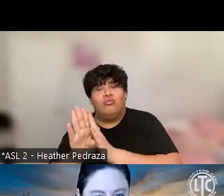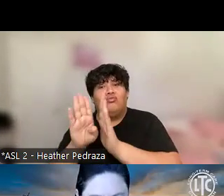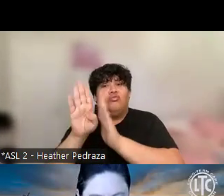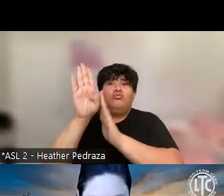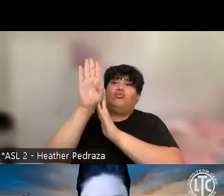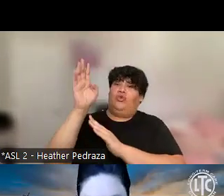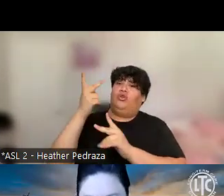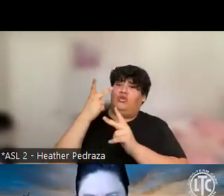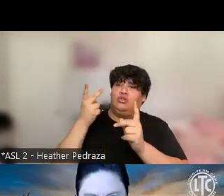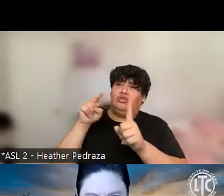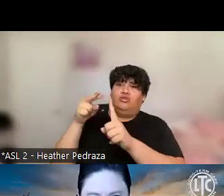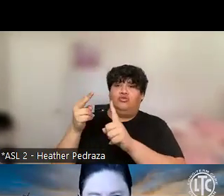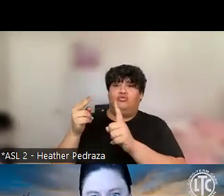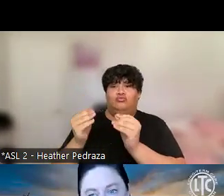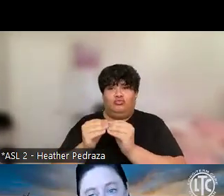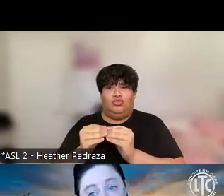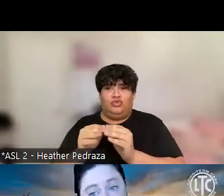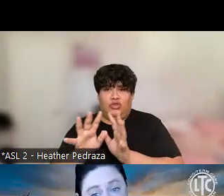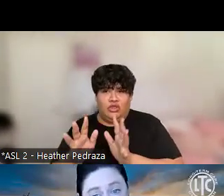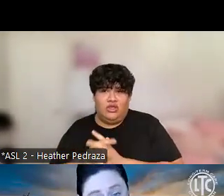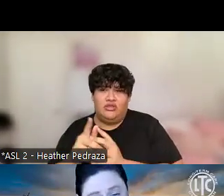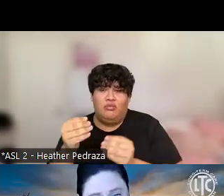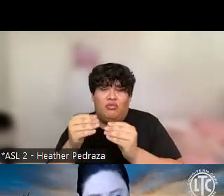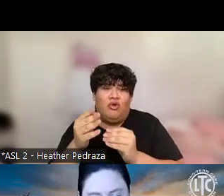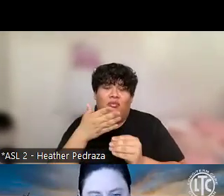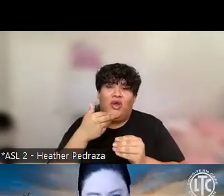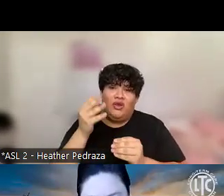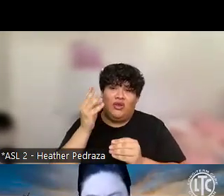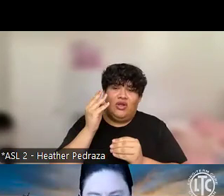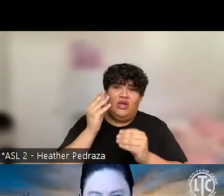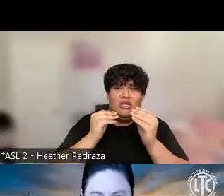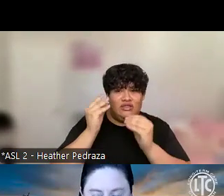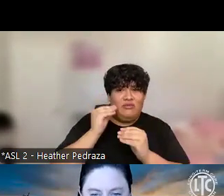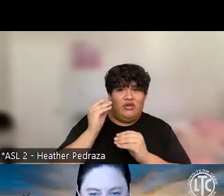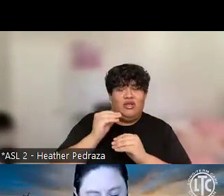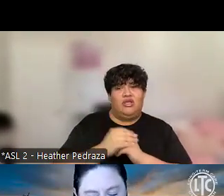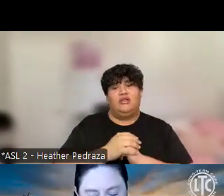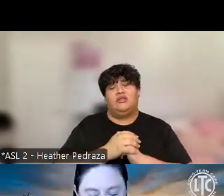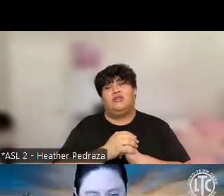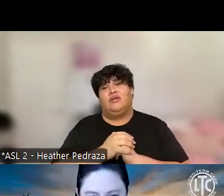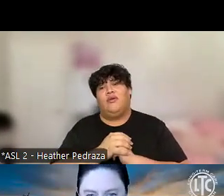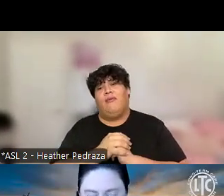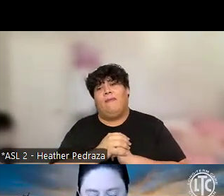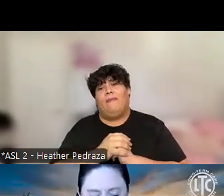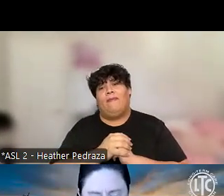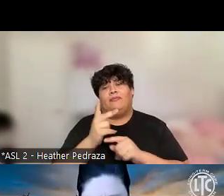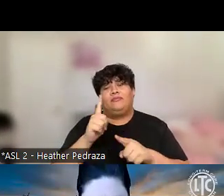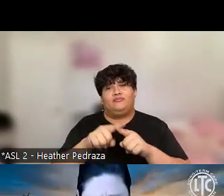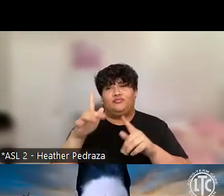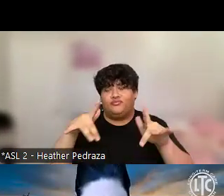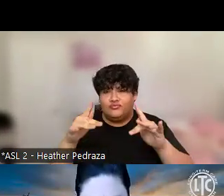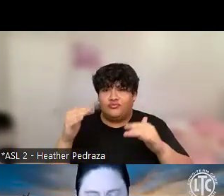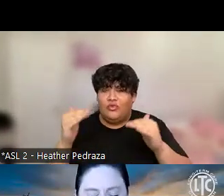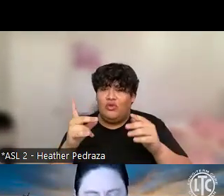a better resident experience. And so specifically, we just ran all of the numbers. The local programs do